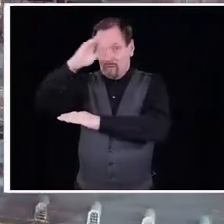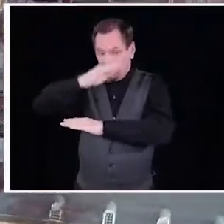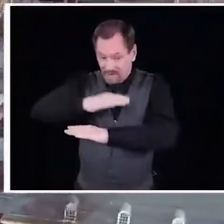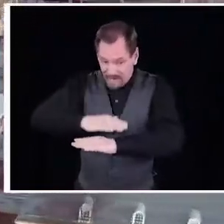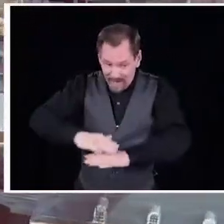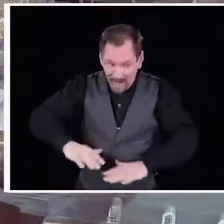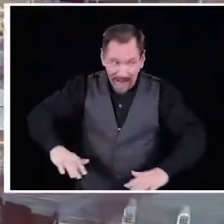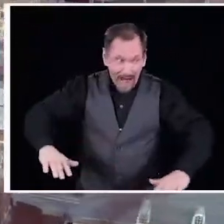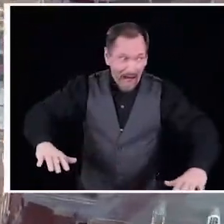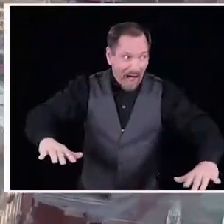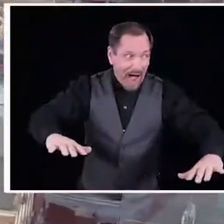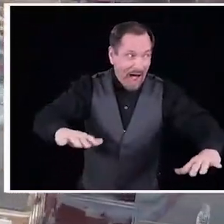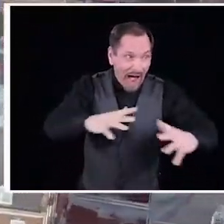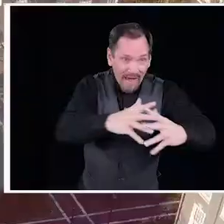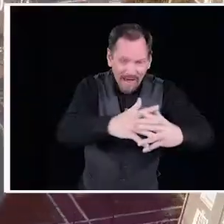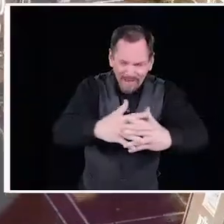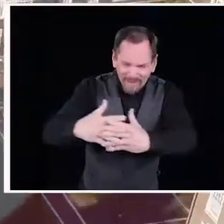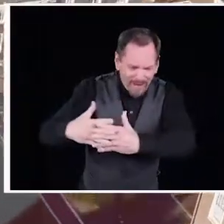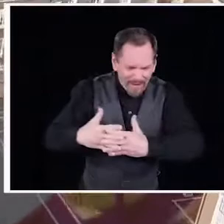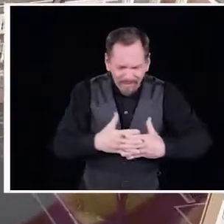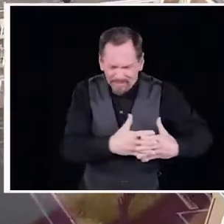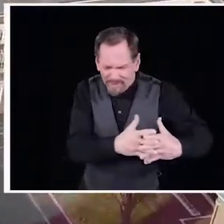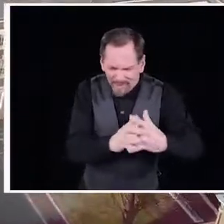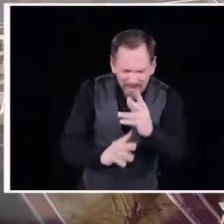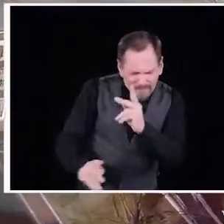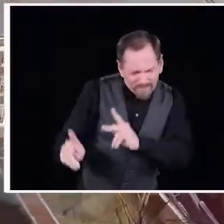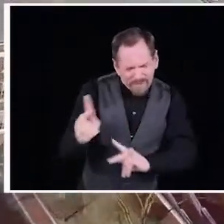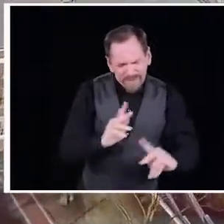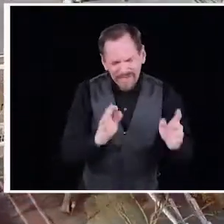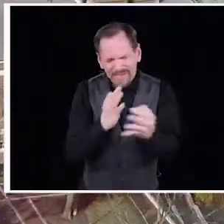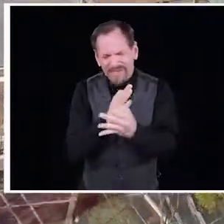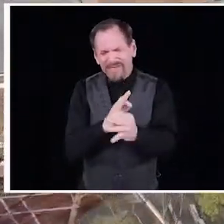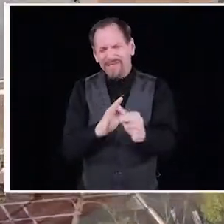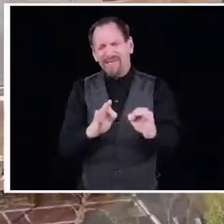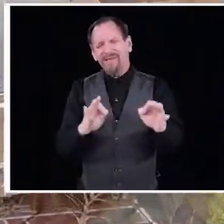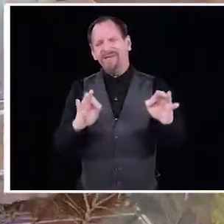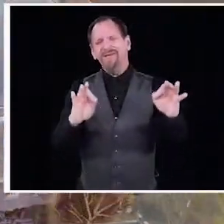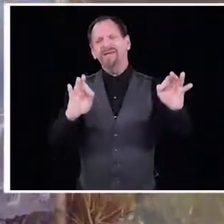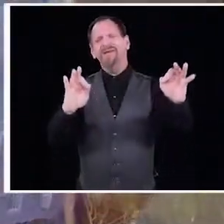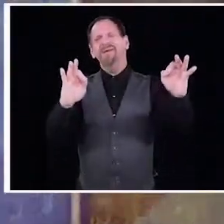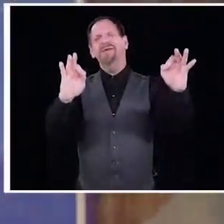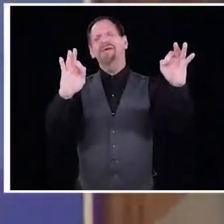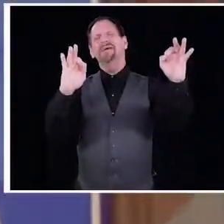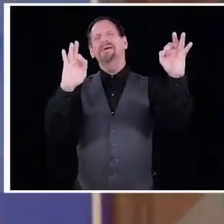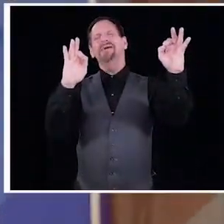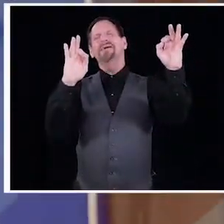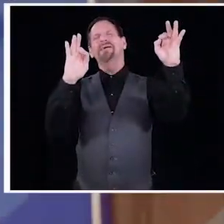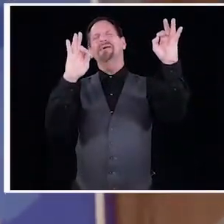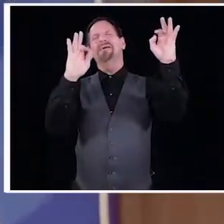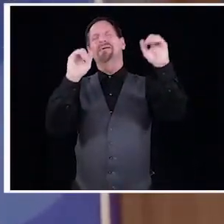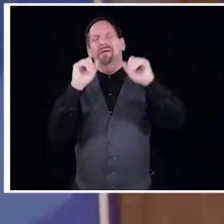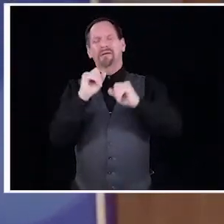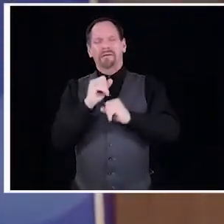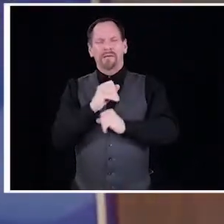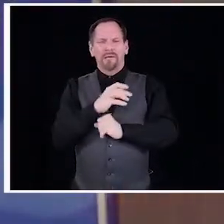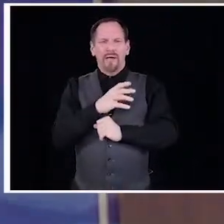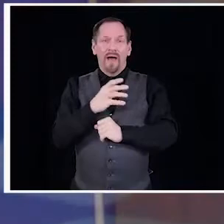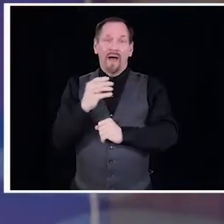wave? Oh, the land of the free